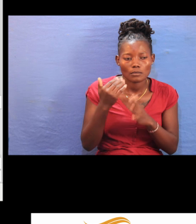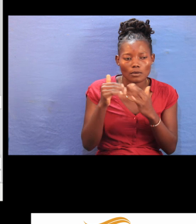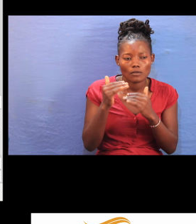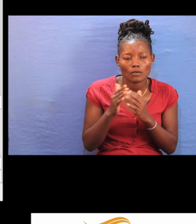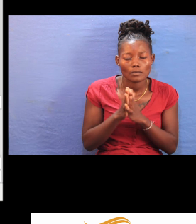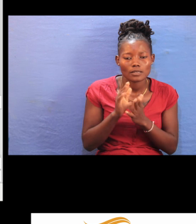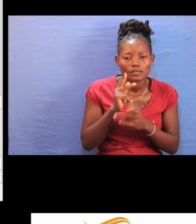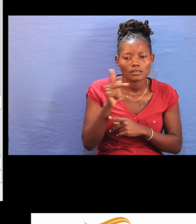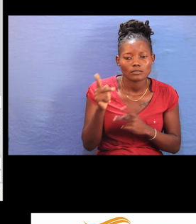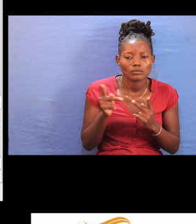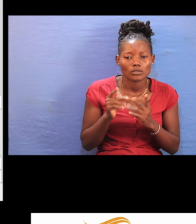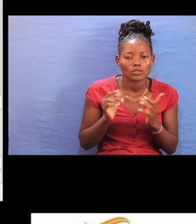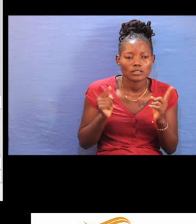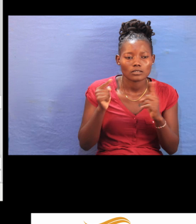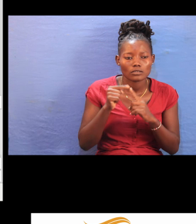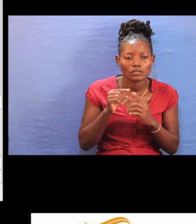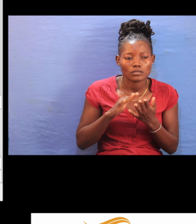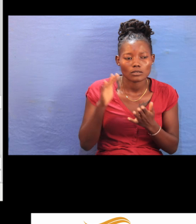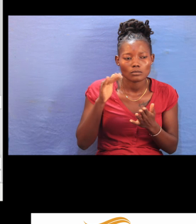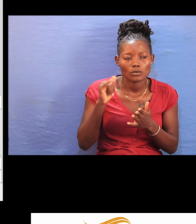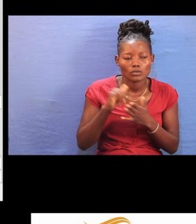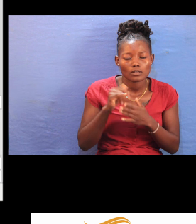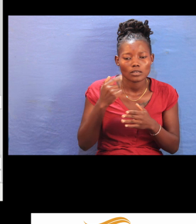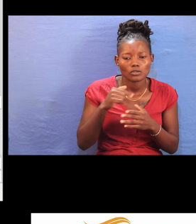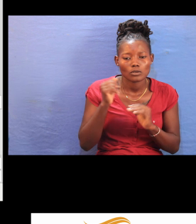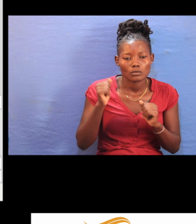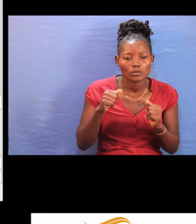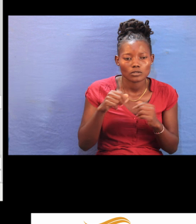and process goals are more what we can control.